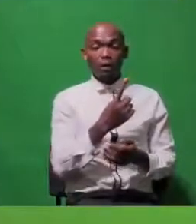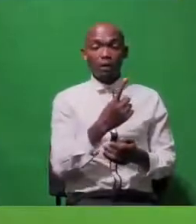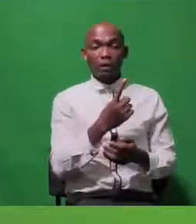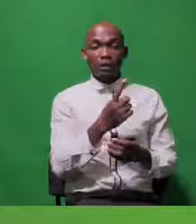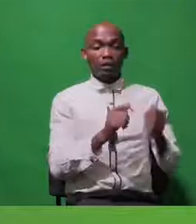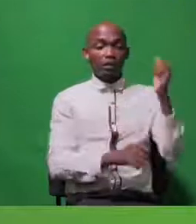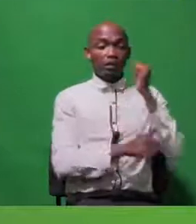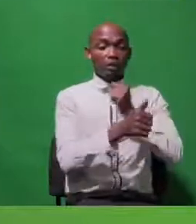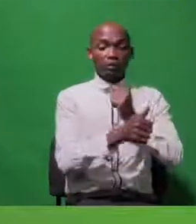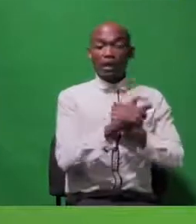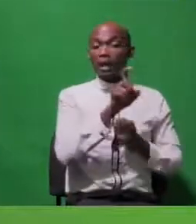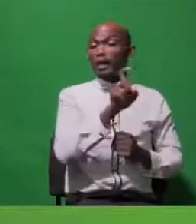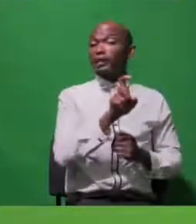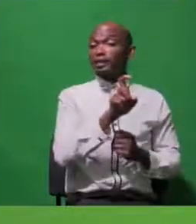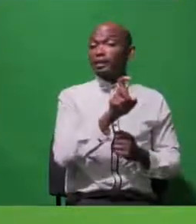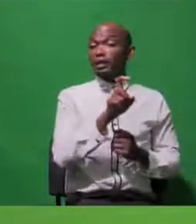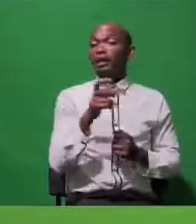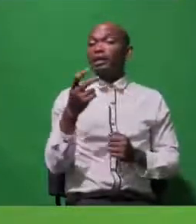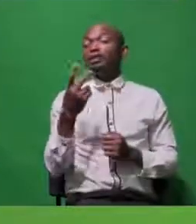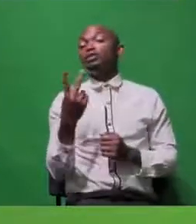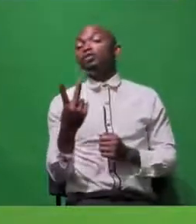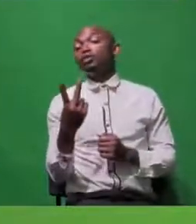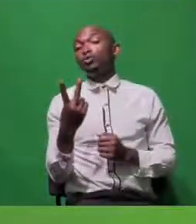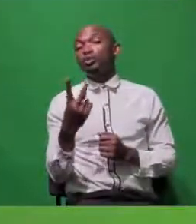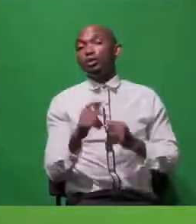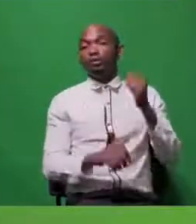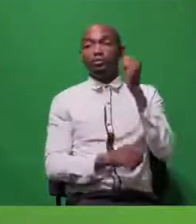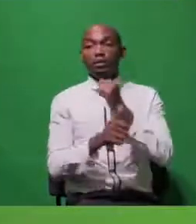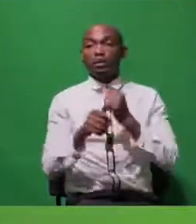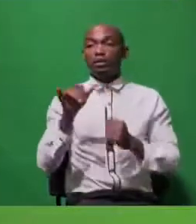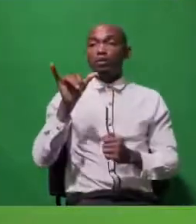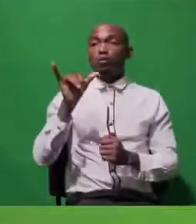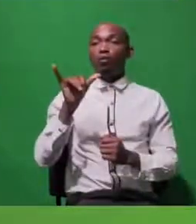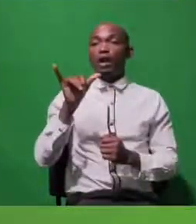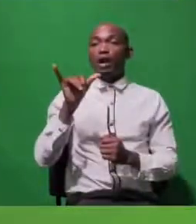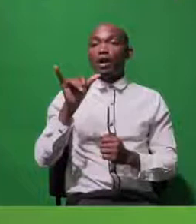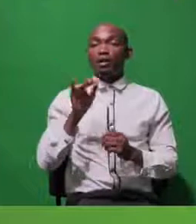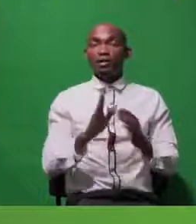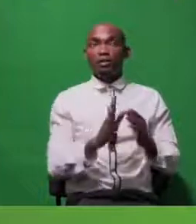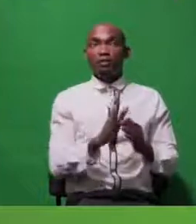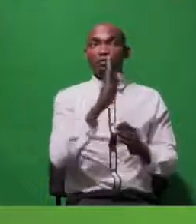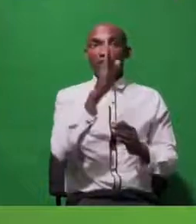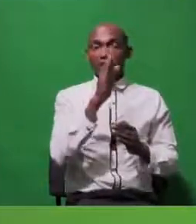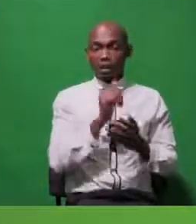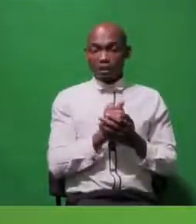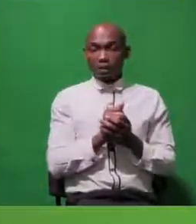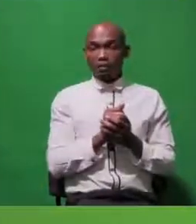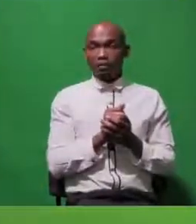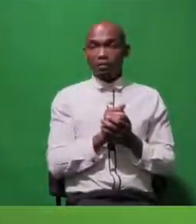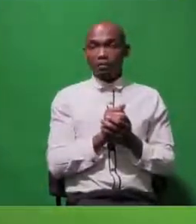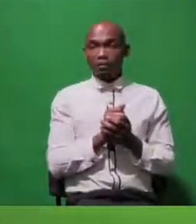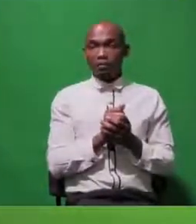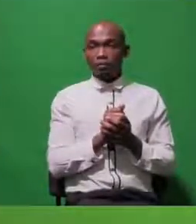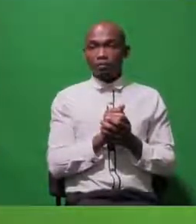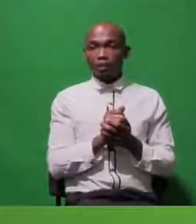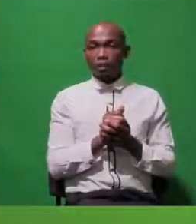horizontal, and the 2 represent y. It means the vertical distance. In which